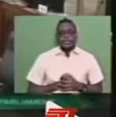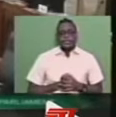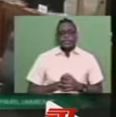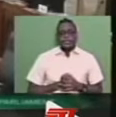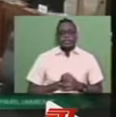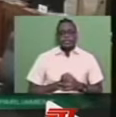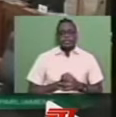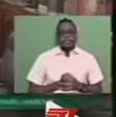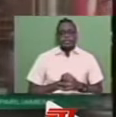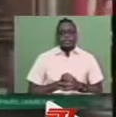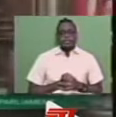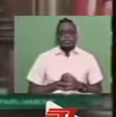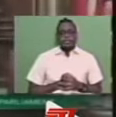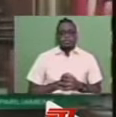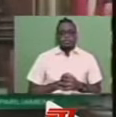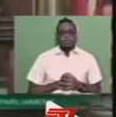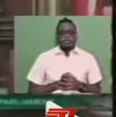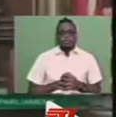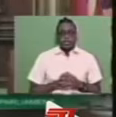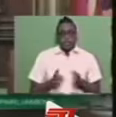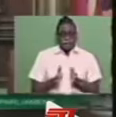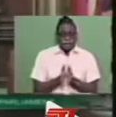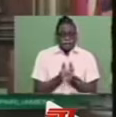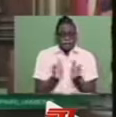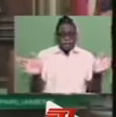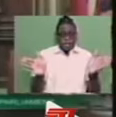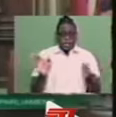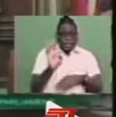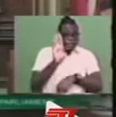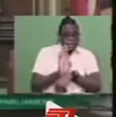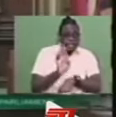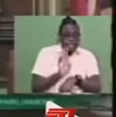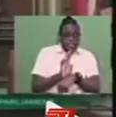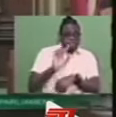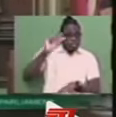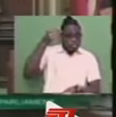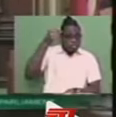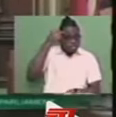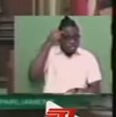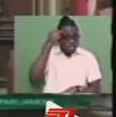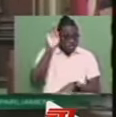Public business, government business, bills second reading.